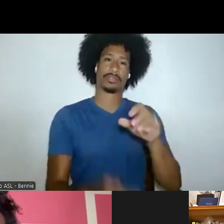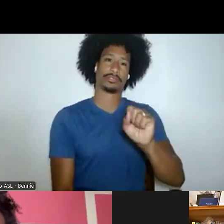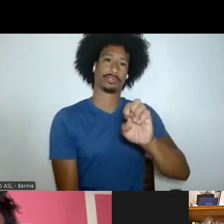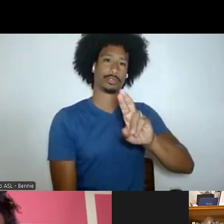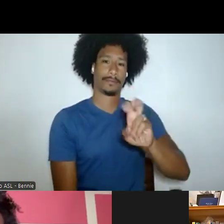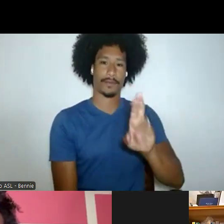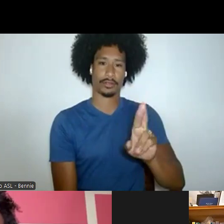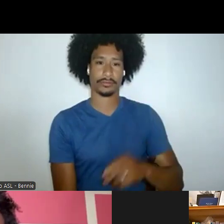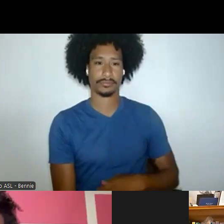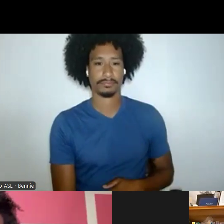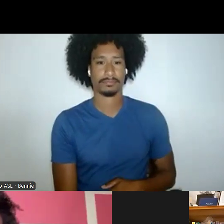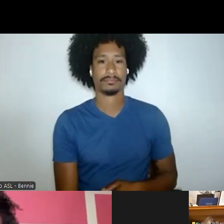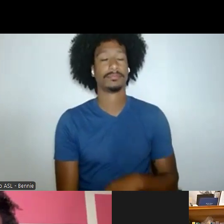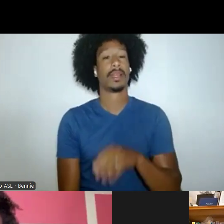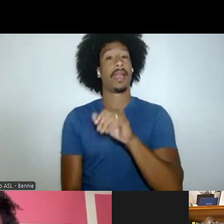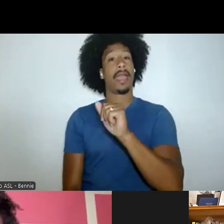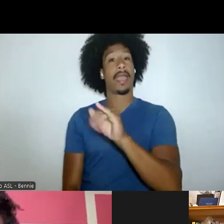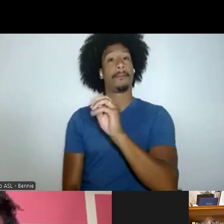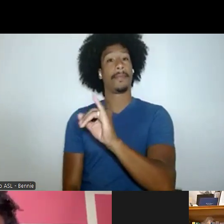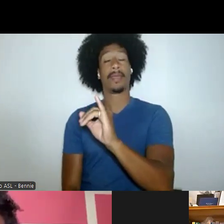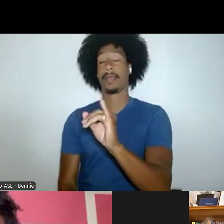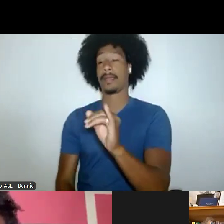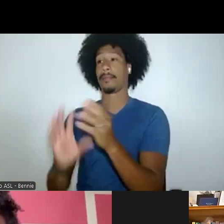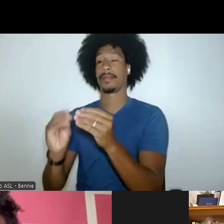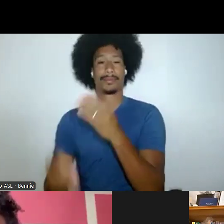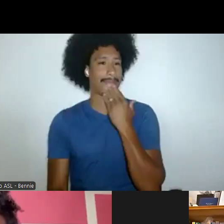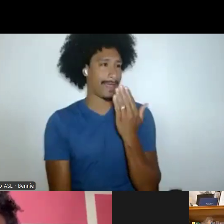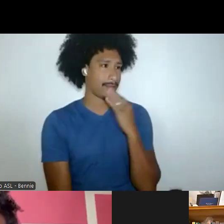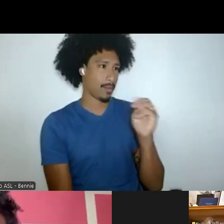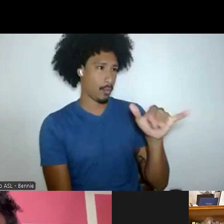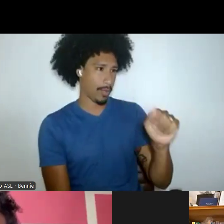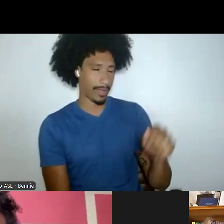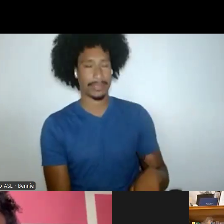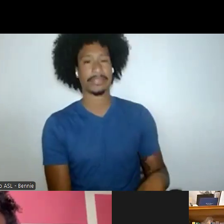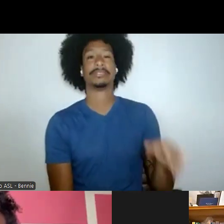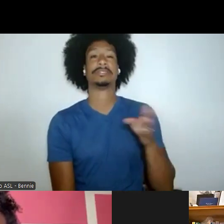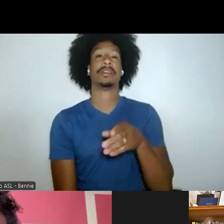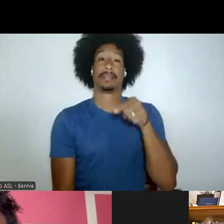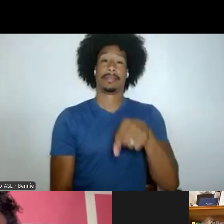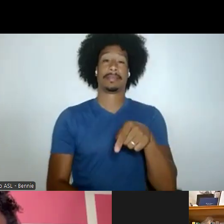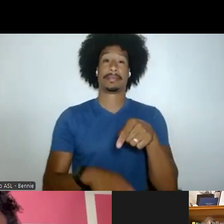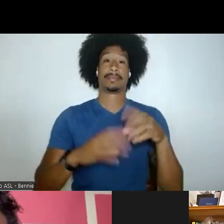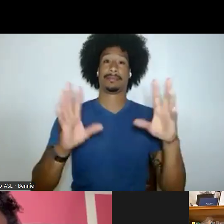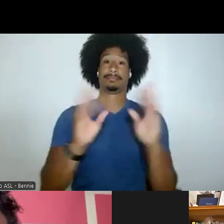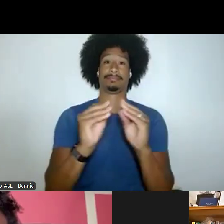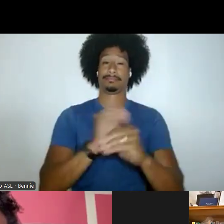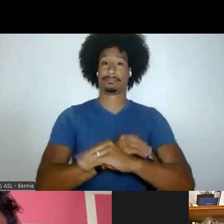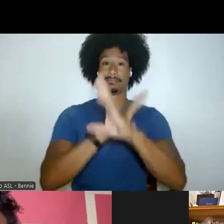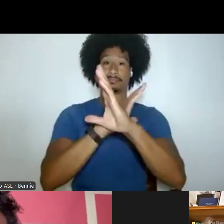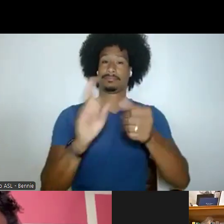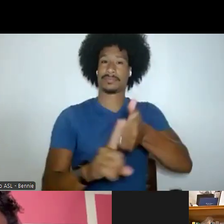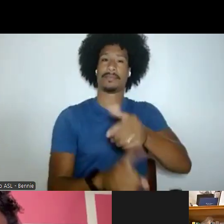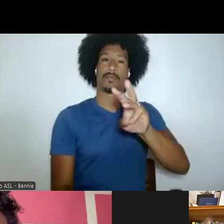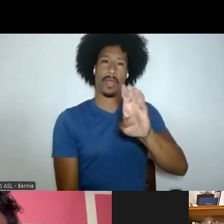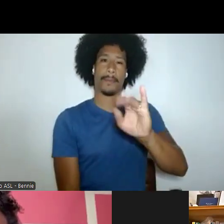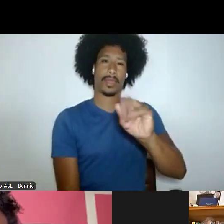Thank you, Moya. So this call is a webinar, and you can submit questions